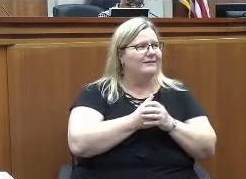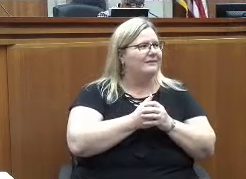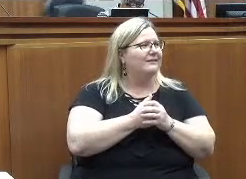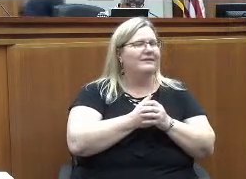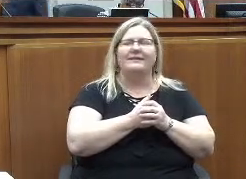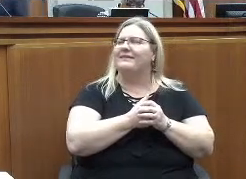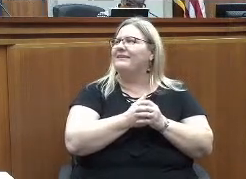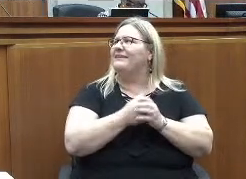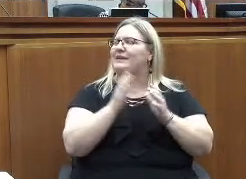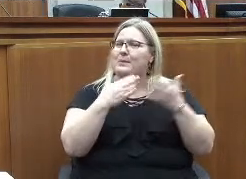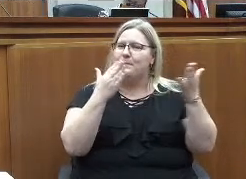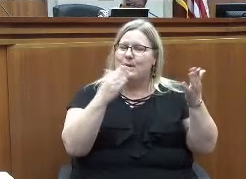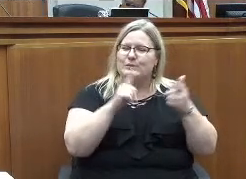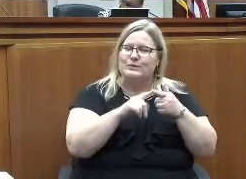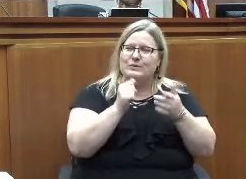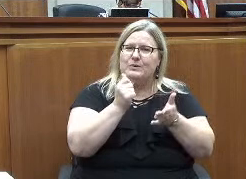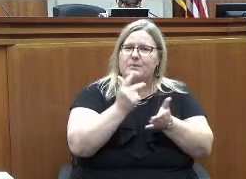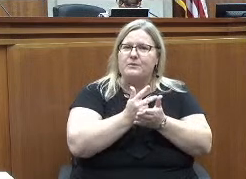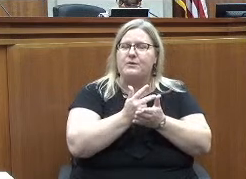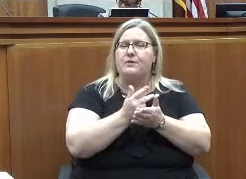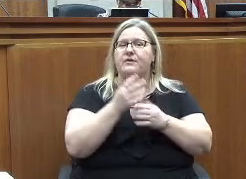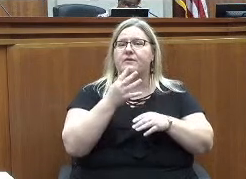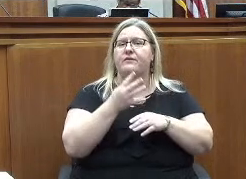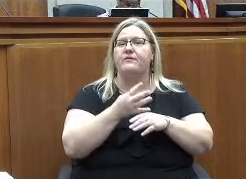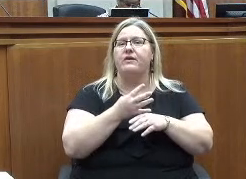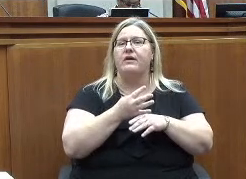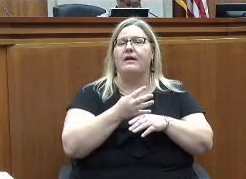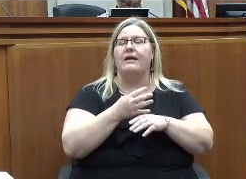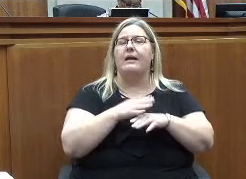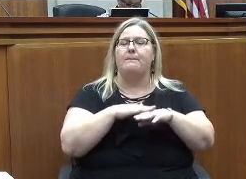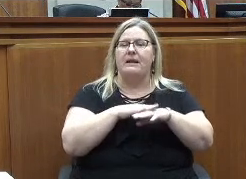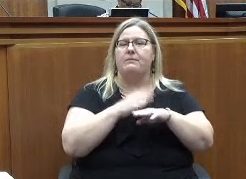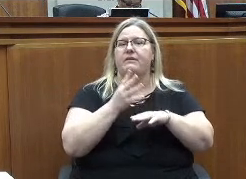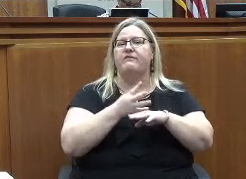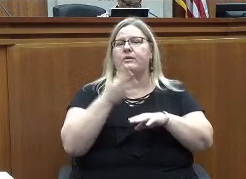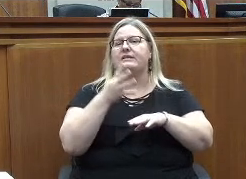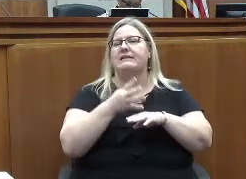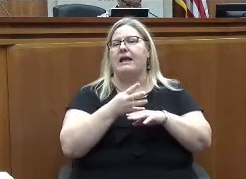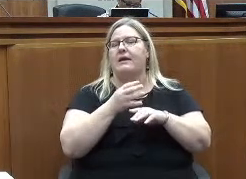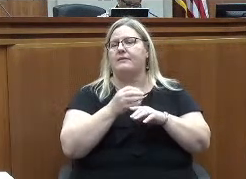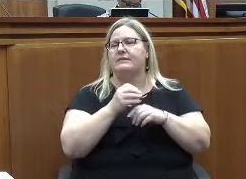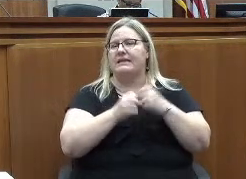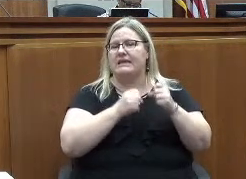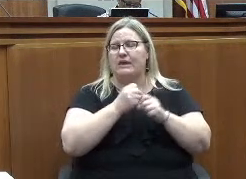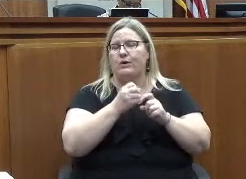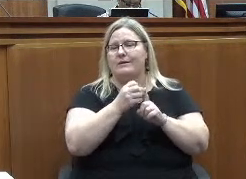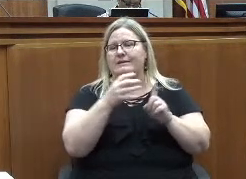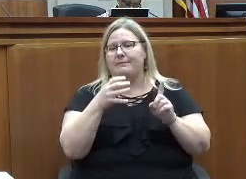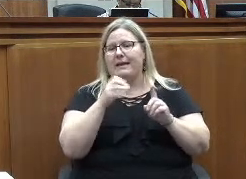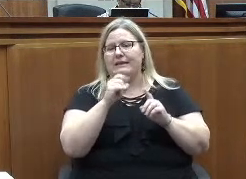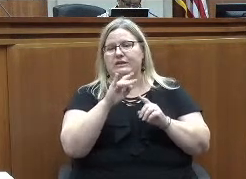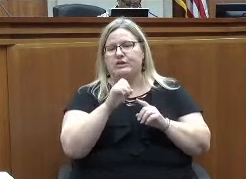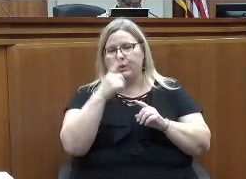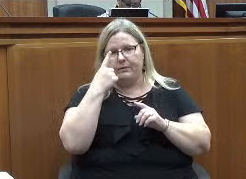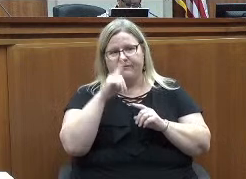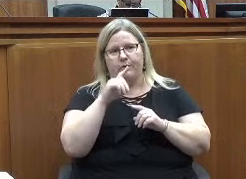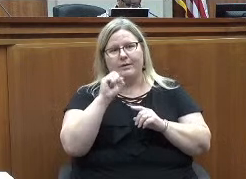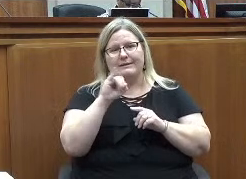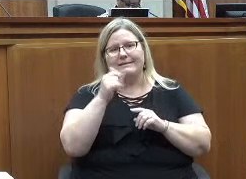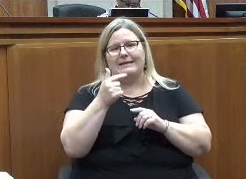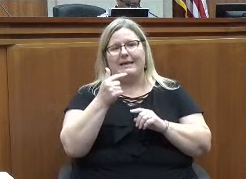Four times Motion a to year. approve at least 4 times a year the expanded scope of the city agenda.